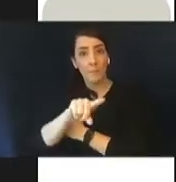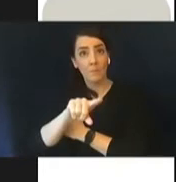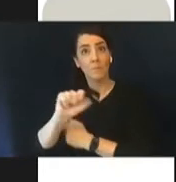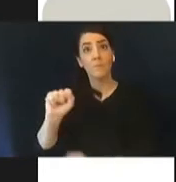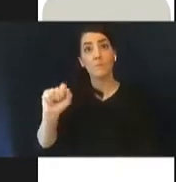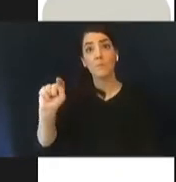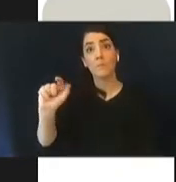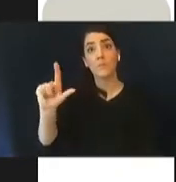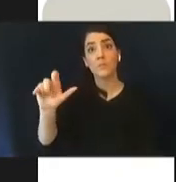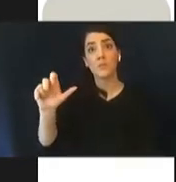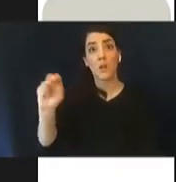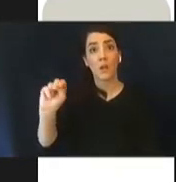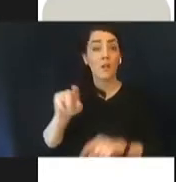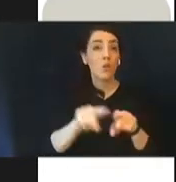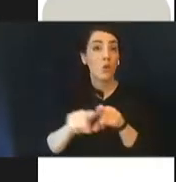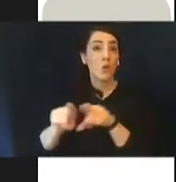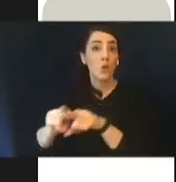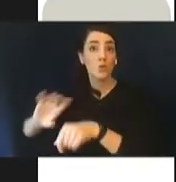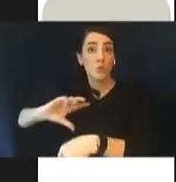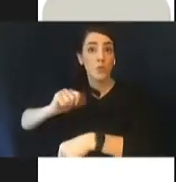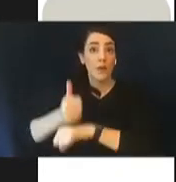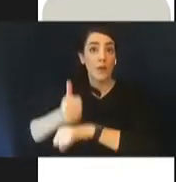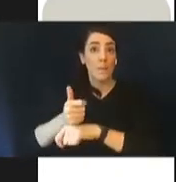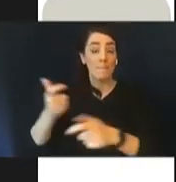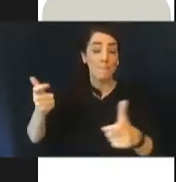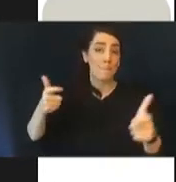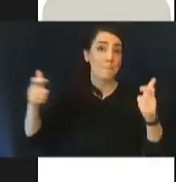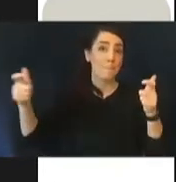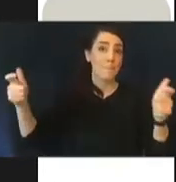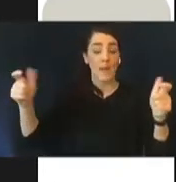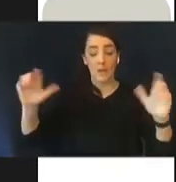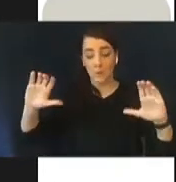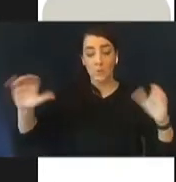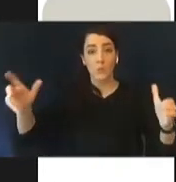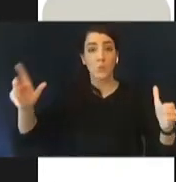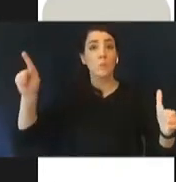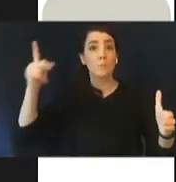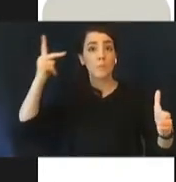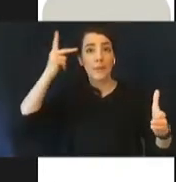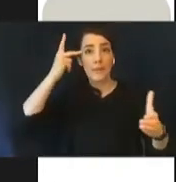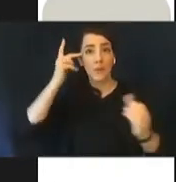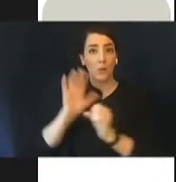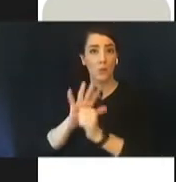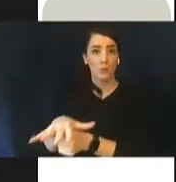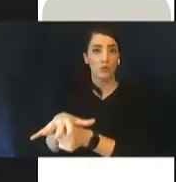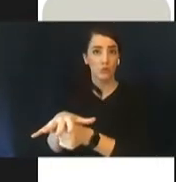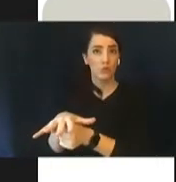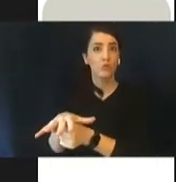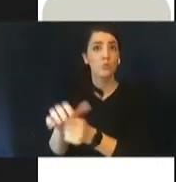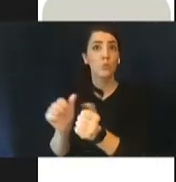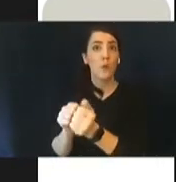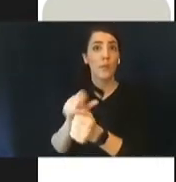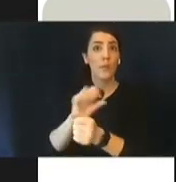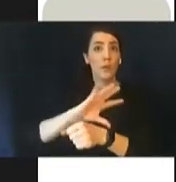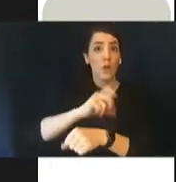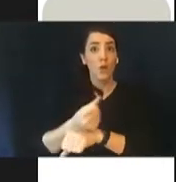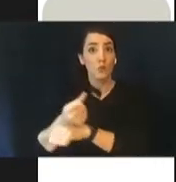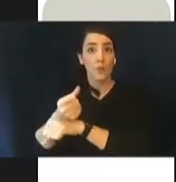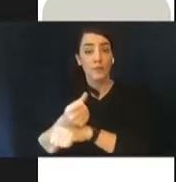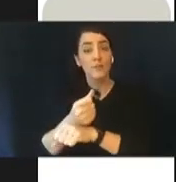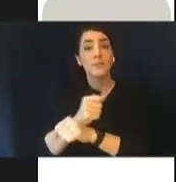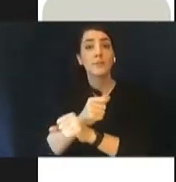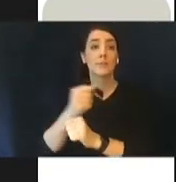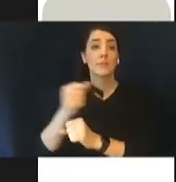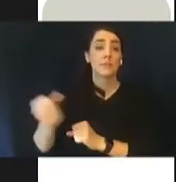mass-scale political repressions through widespread intimidation, arrests, and imprisonment. Thousands